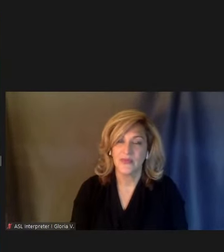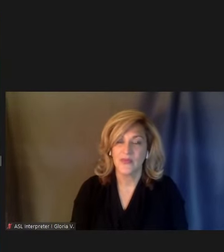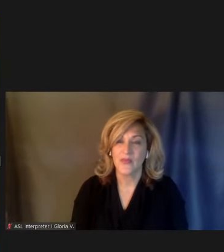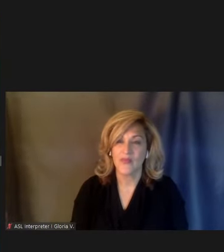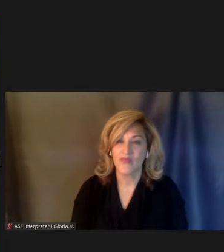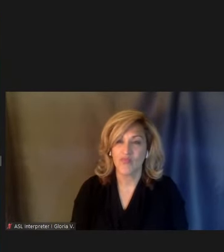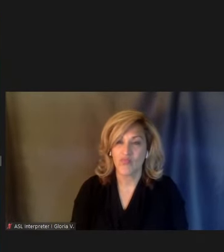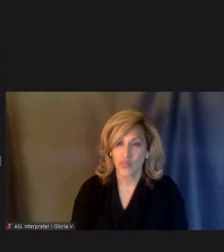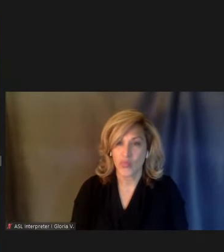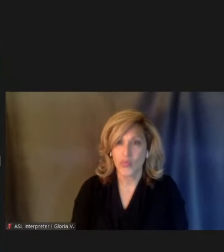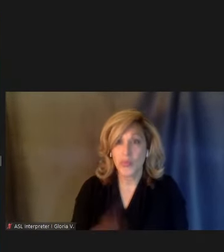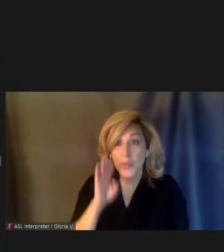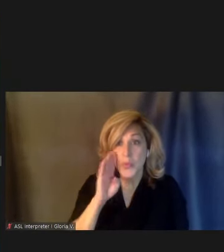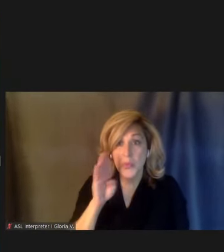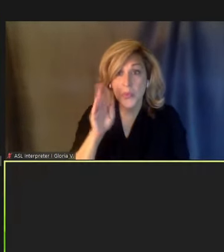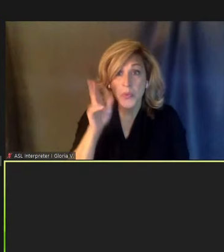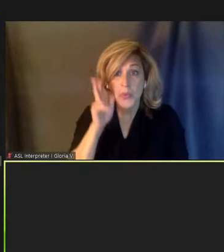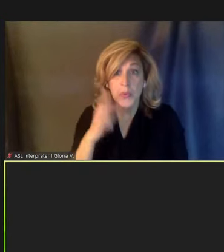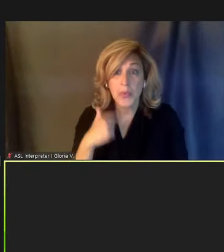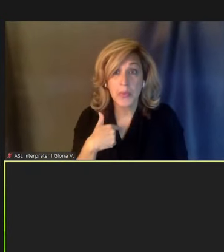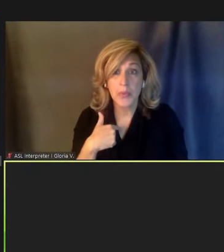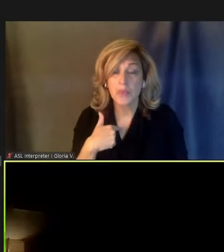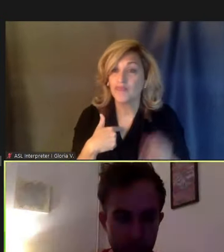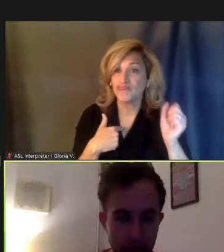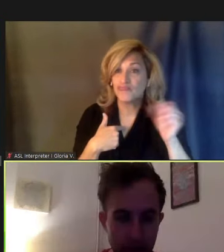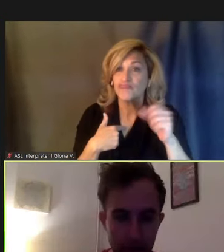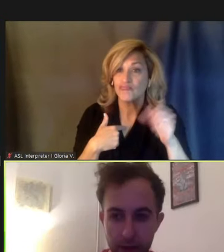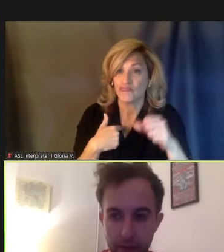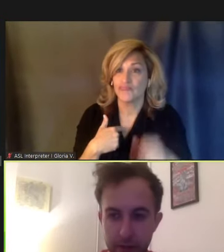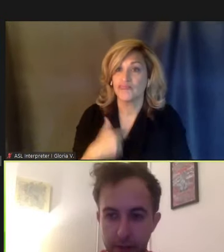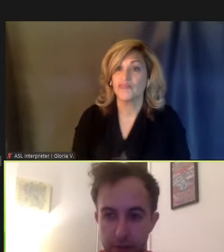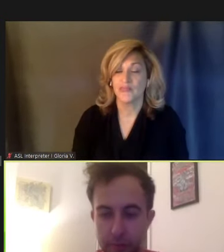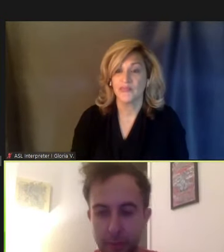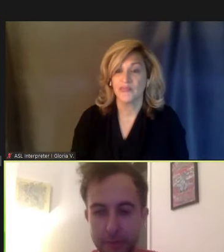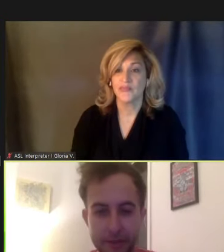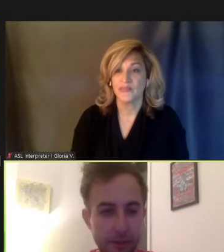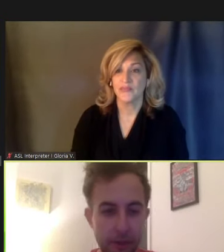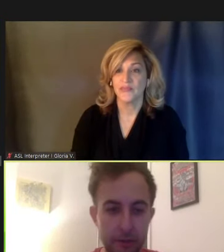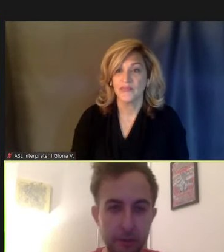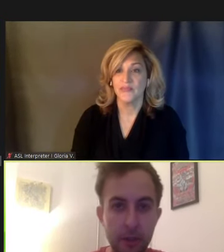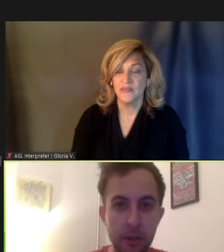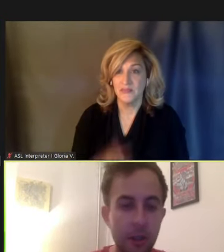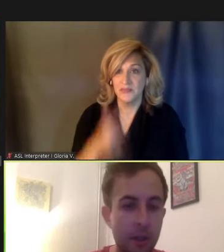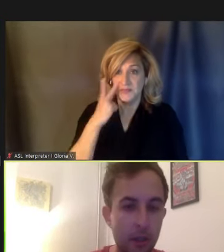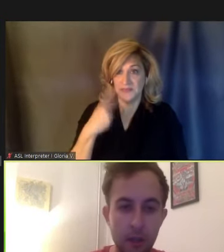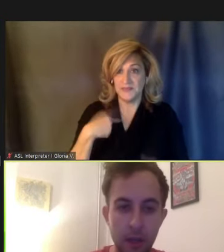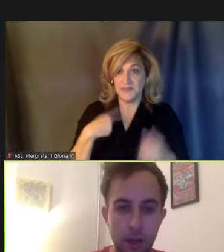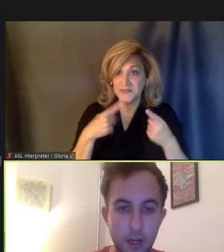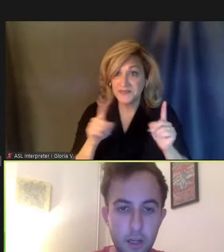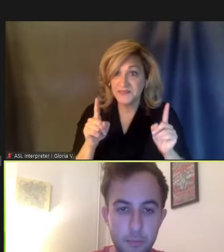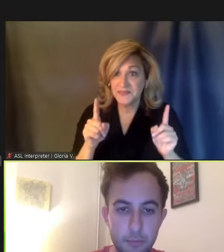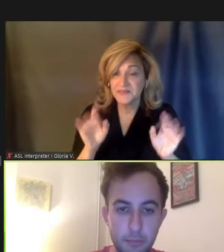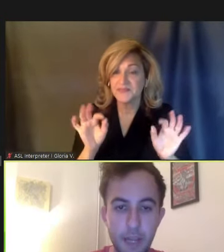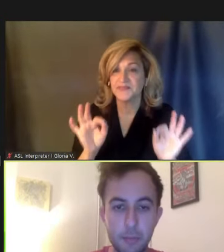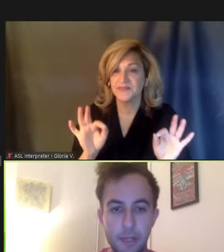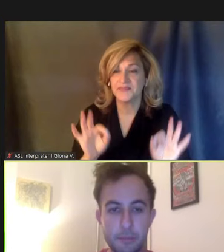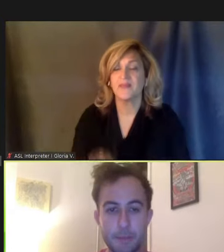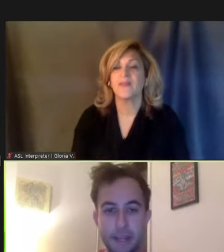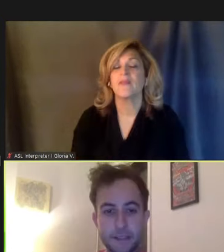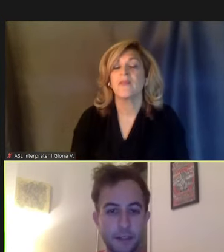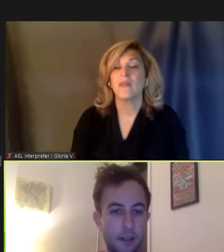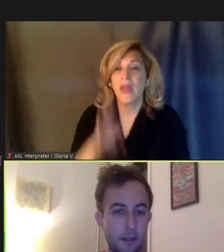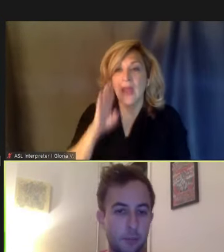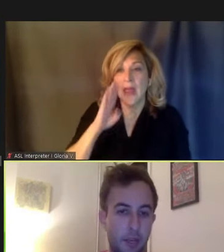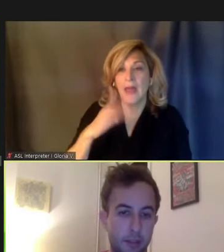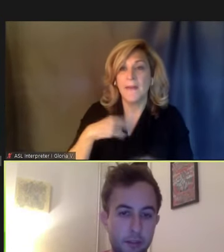Hi, can you hear me? Yes. And now you should be able to see me also. Hi, my name is